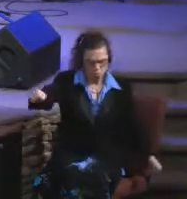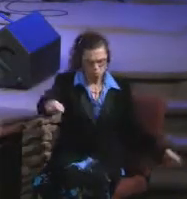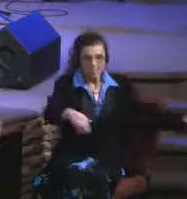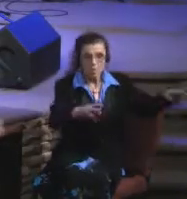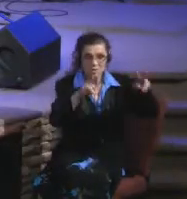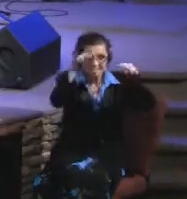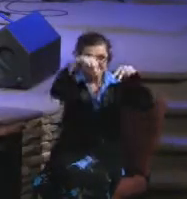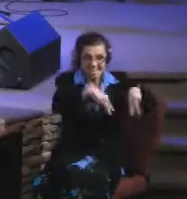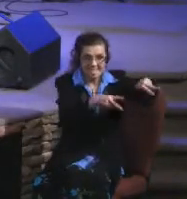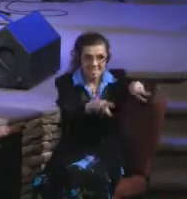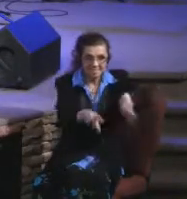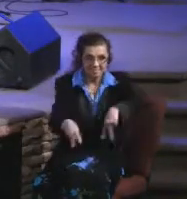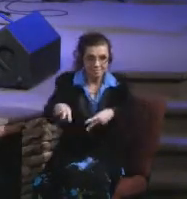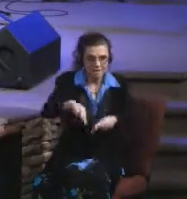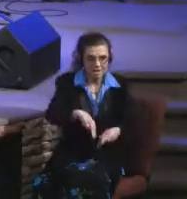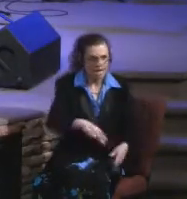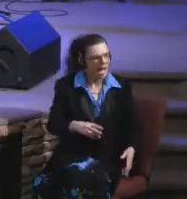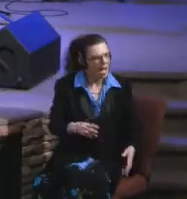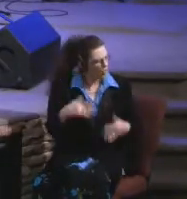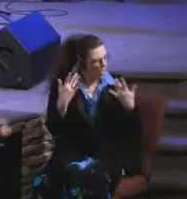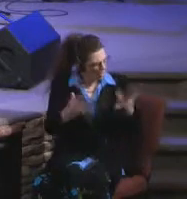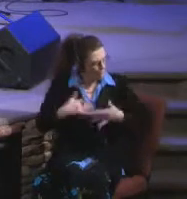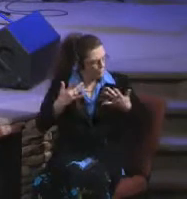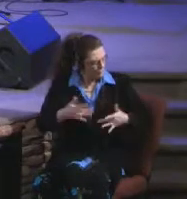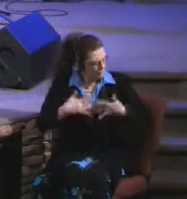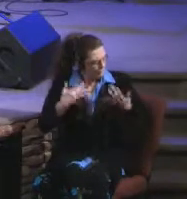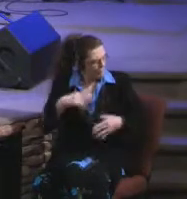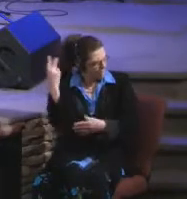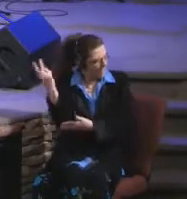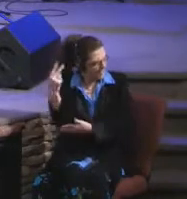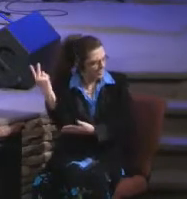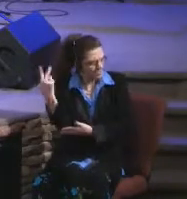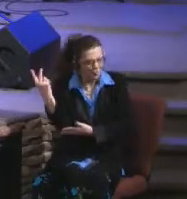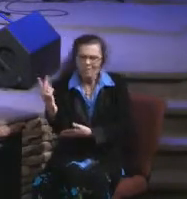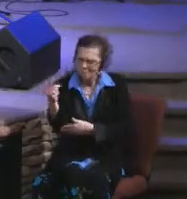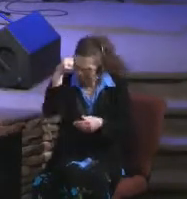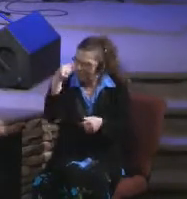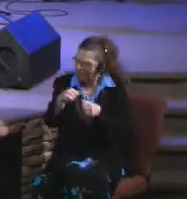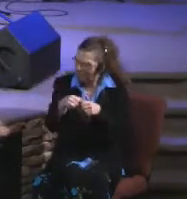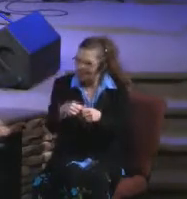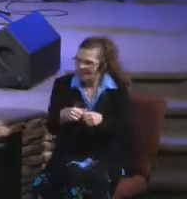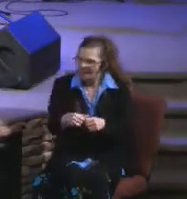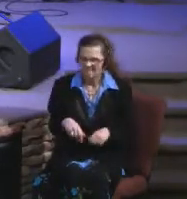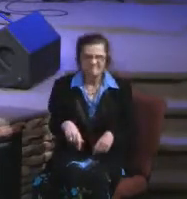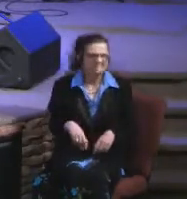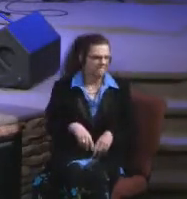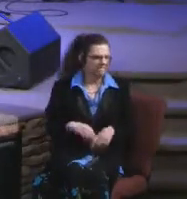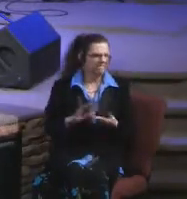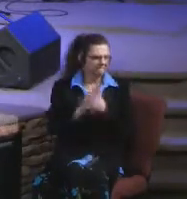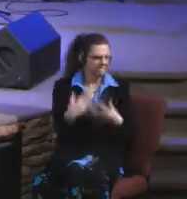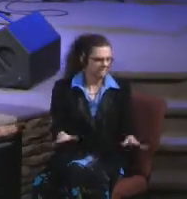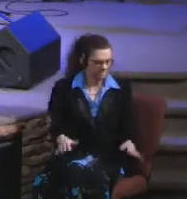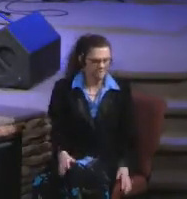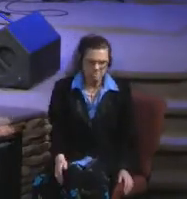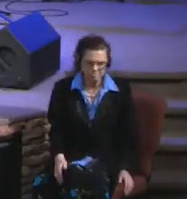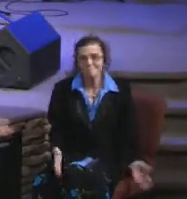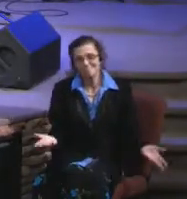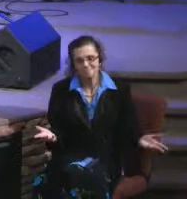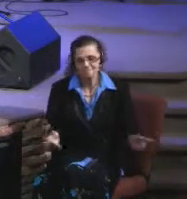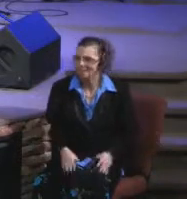the thrill of the victory. Amen. How many remembers that? The thrill of the victory and the agony of the defeat. Amen. Next picture you see,